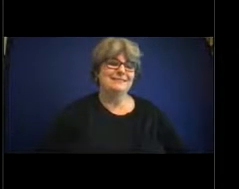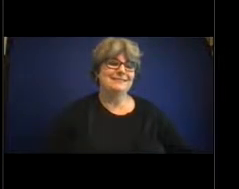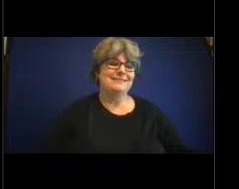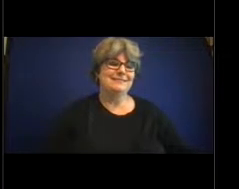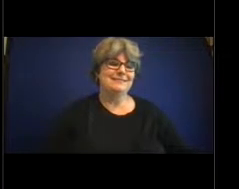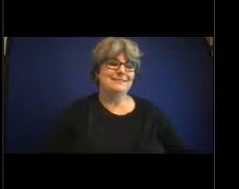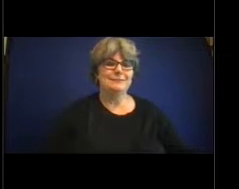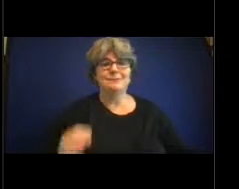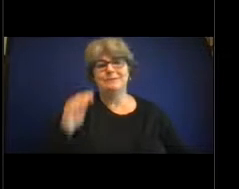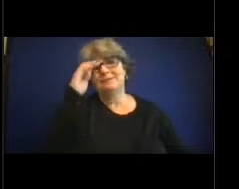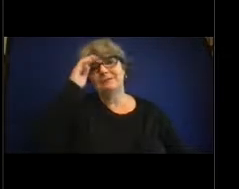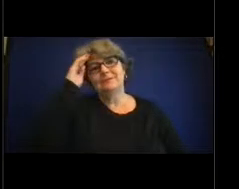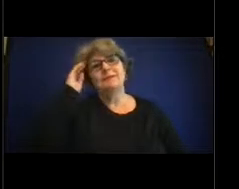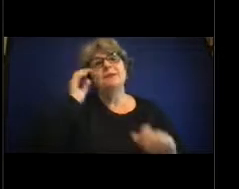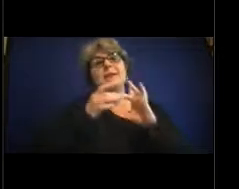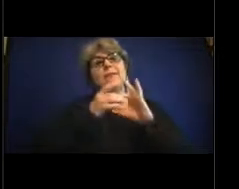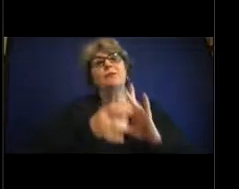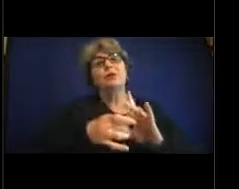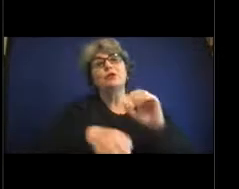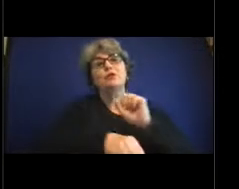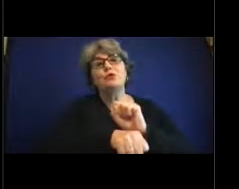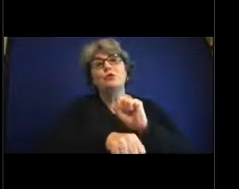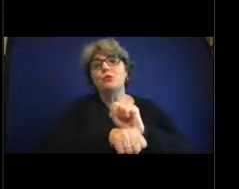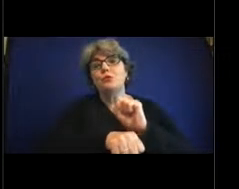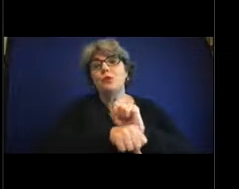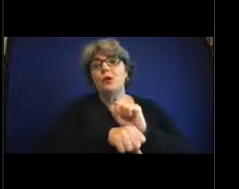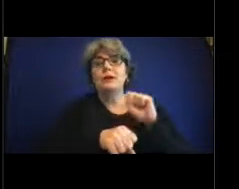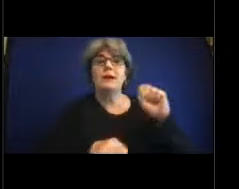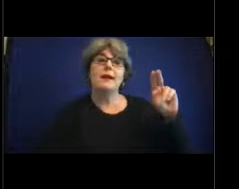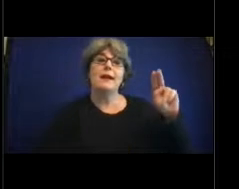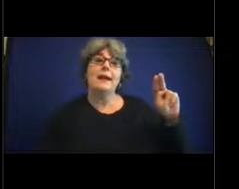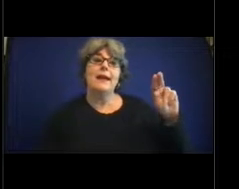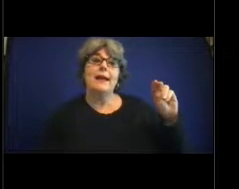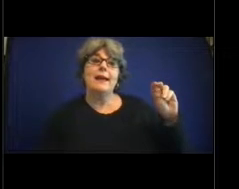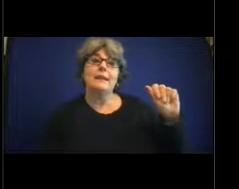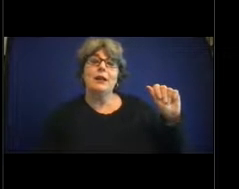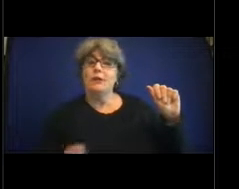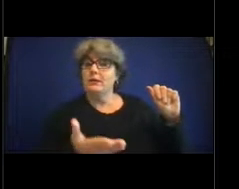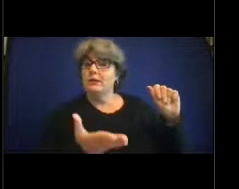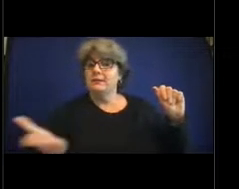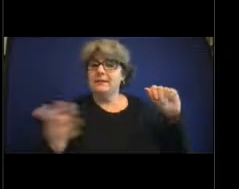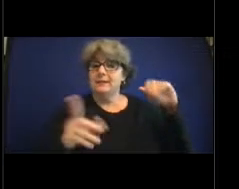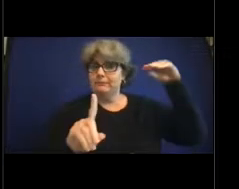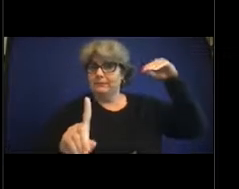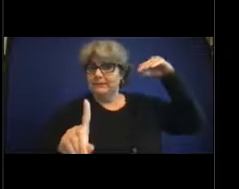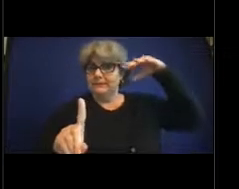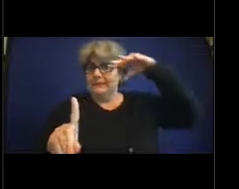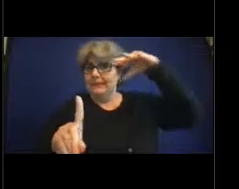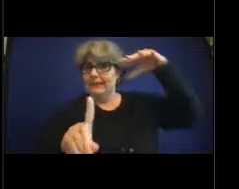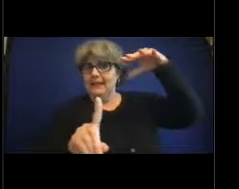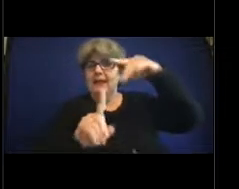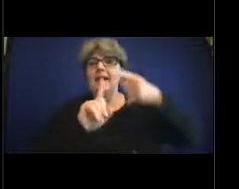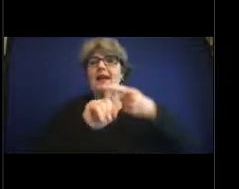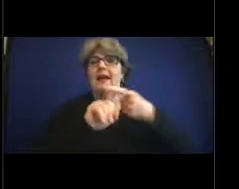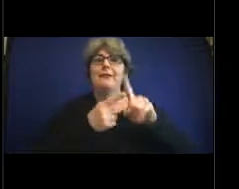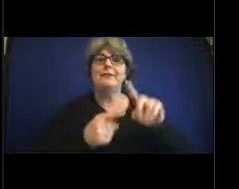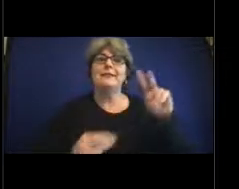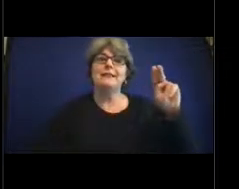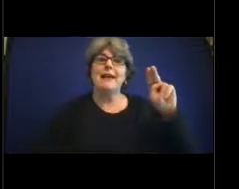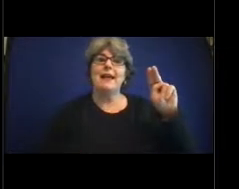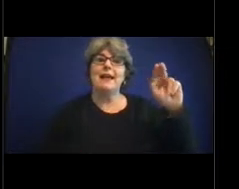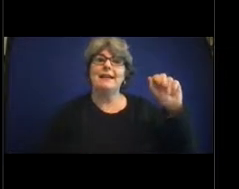corresponds to some of the work that we do in different parts of NOAA. So these are some satellite images that we got from our friends at NASA. And